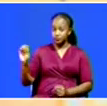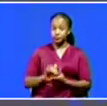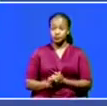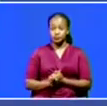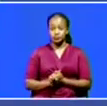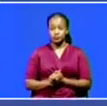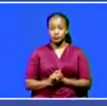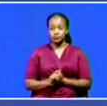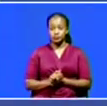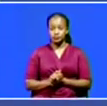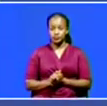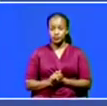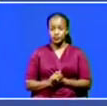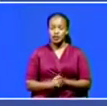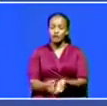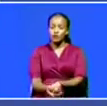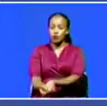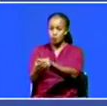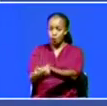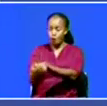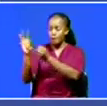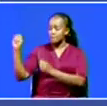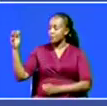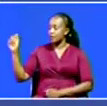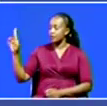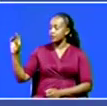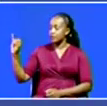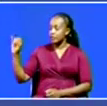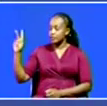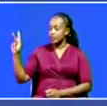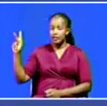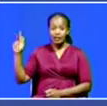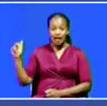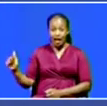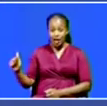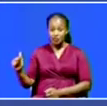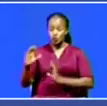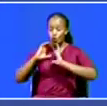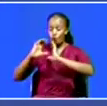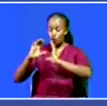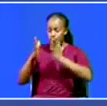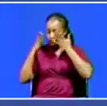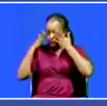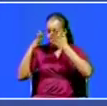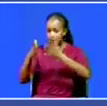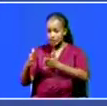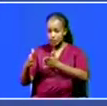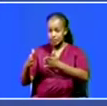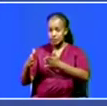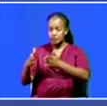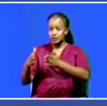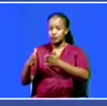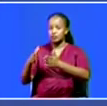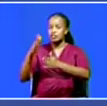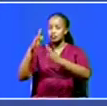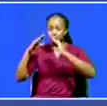ukienda. And to volleyball, Malkia Strikers head coach Paul Bitok is focused on bettering his team despite topping